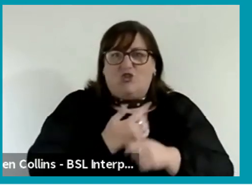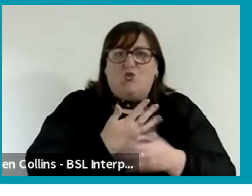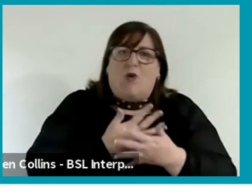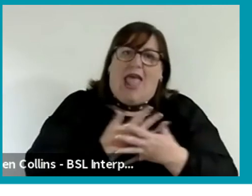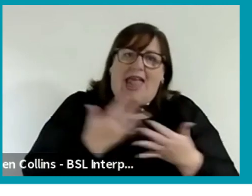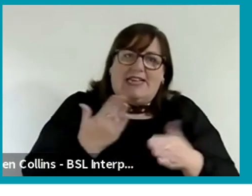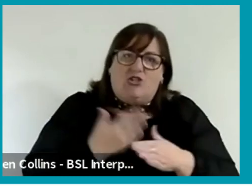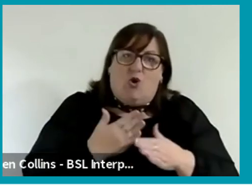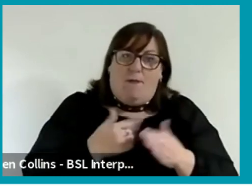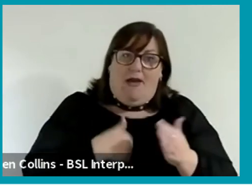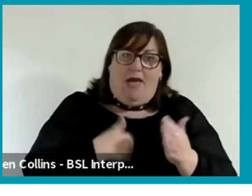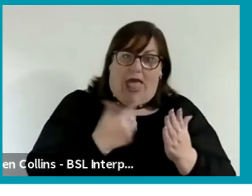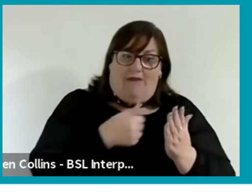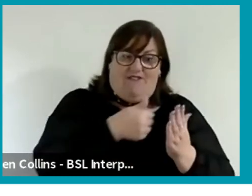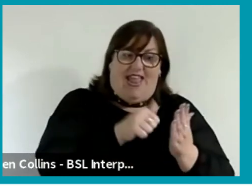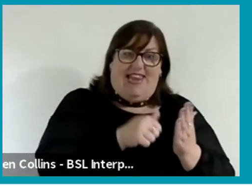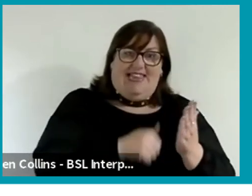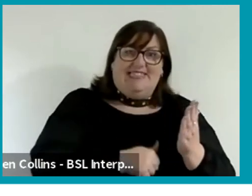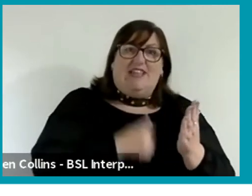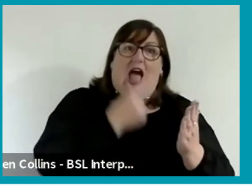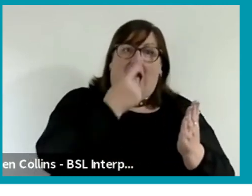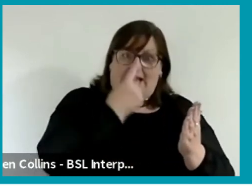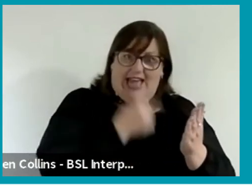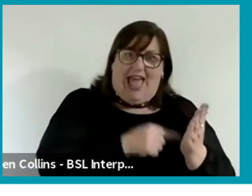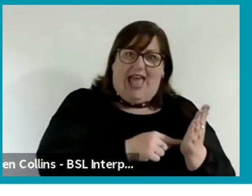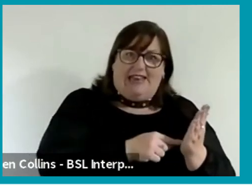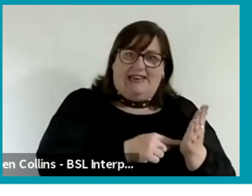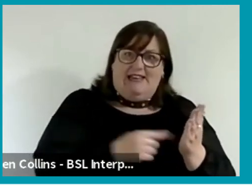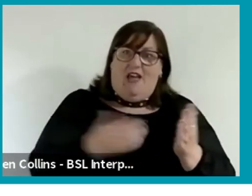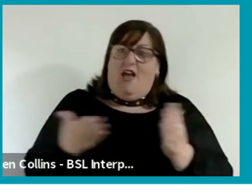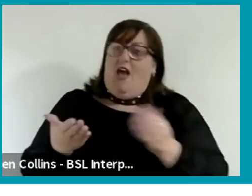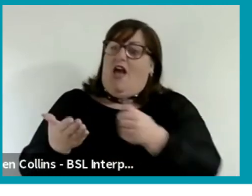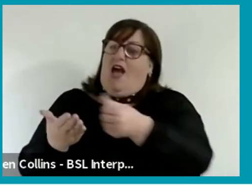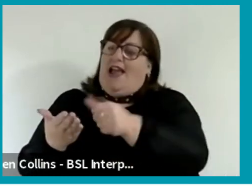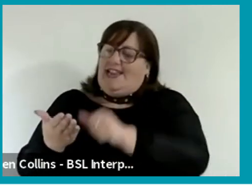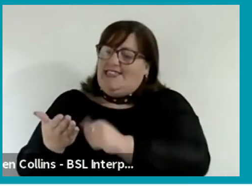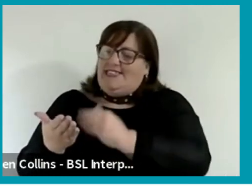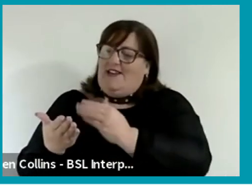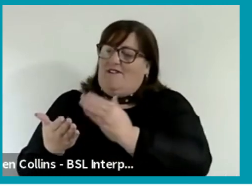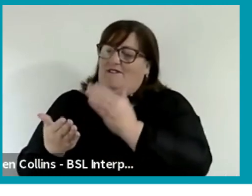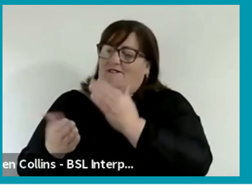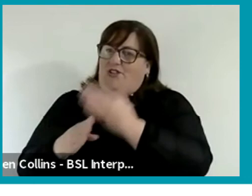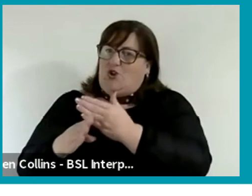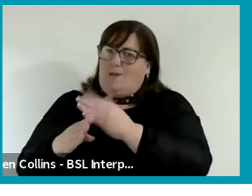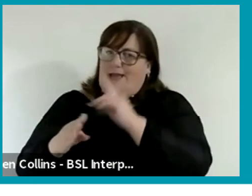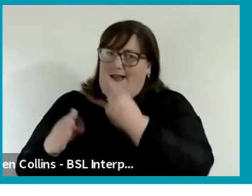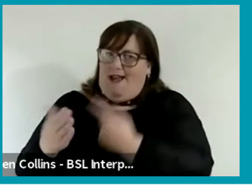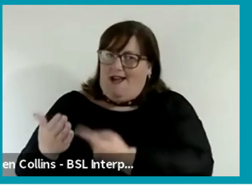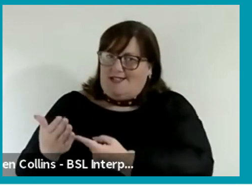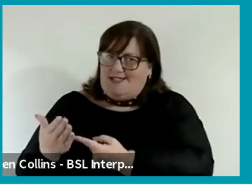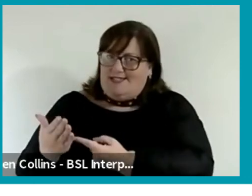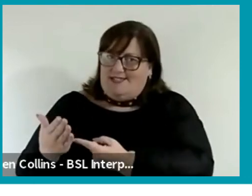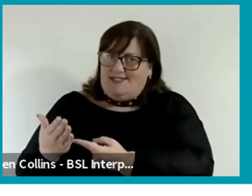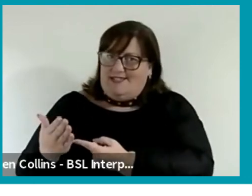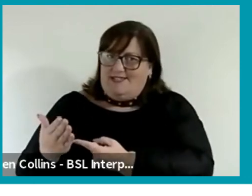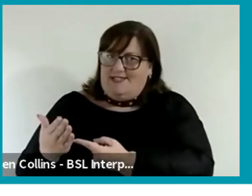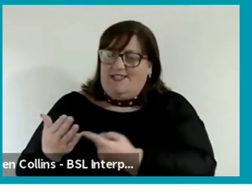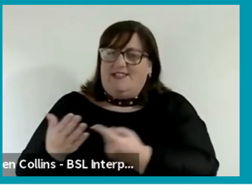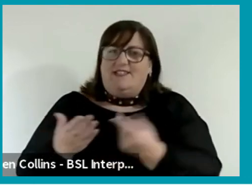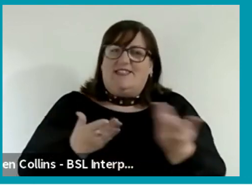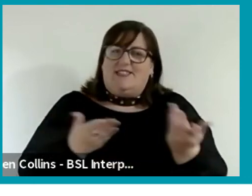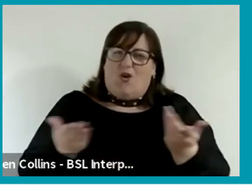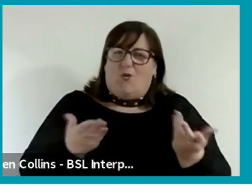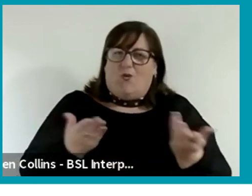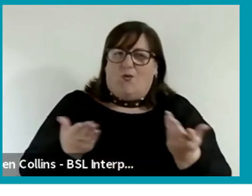do, and definitely a long list of jobs that I won't be able to do because either I'm missing on numerical skills or analytical skills,